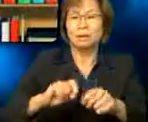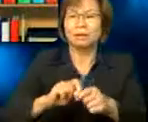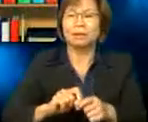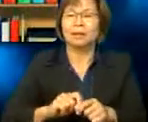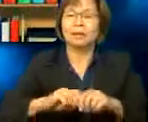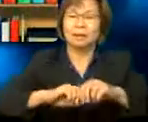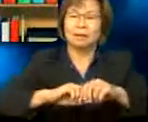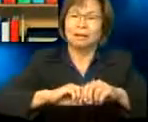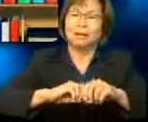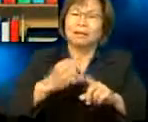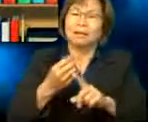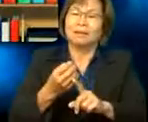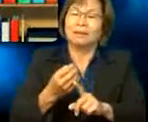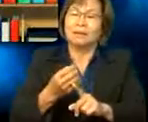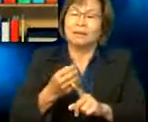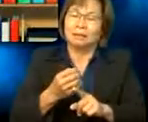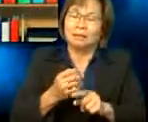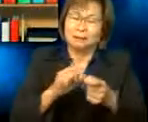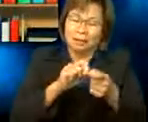lighting, I would write,